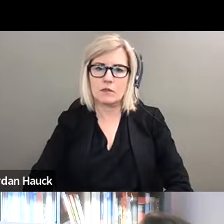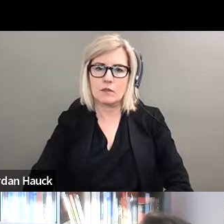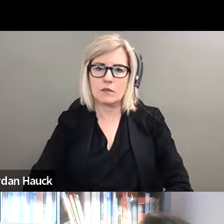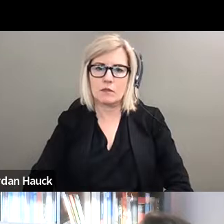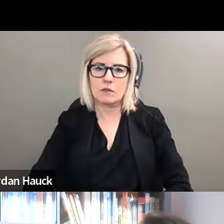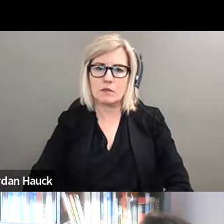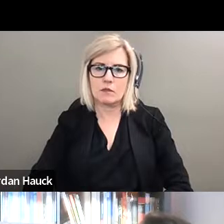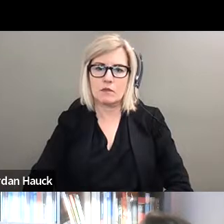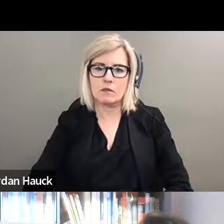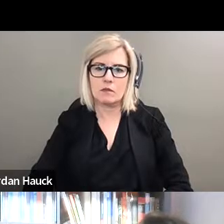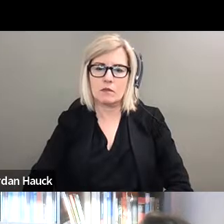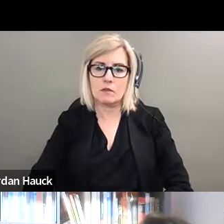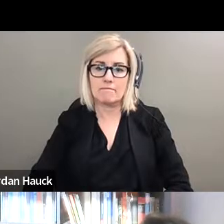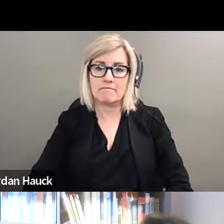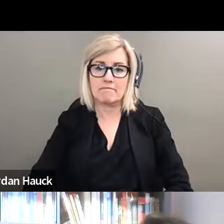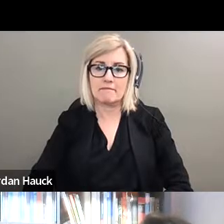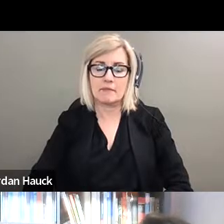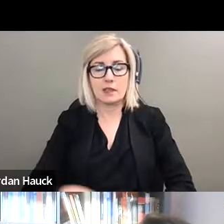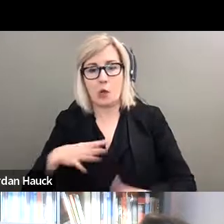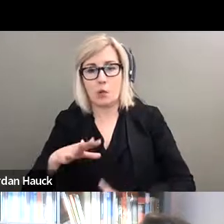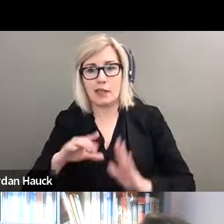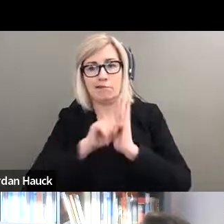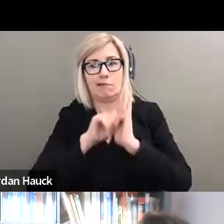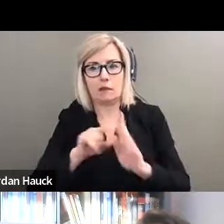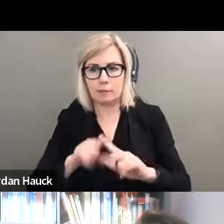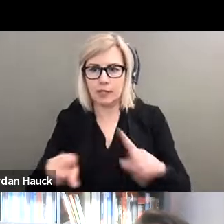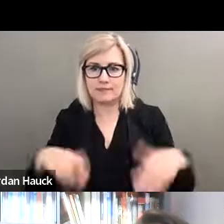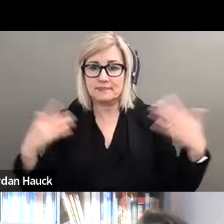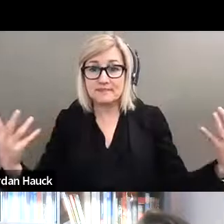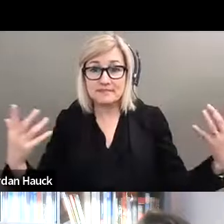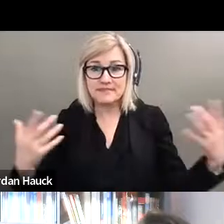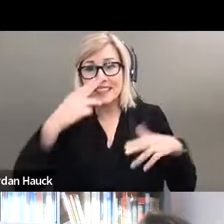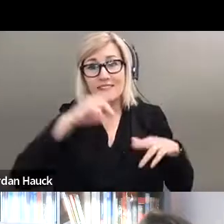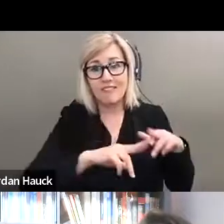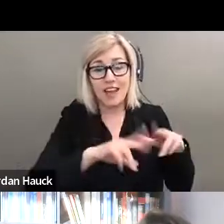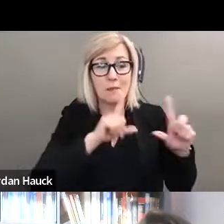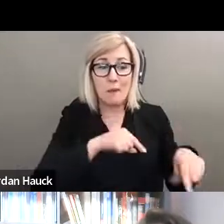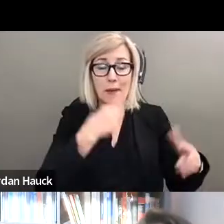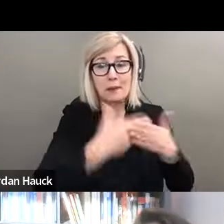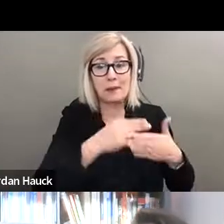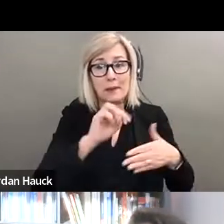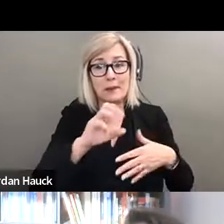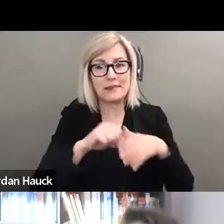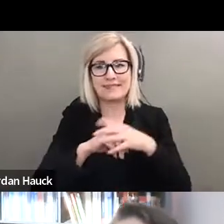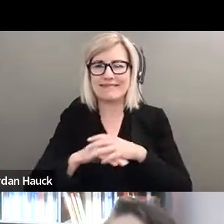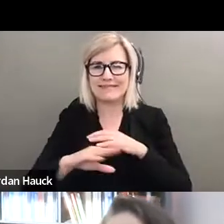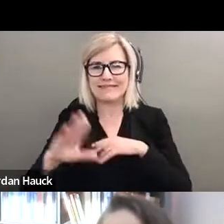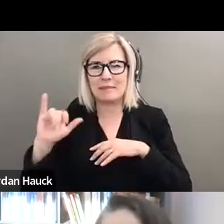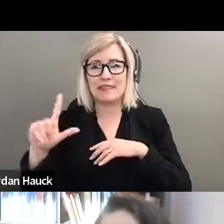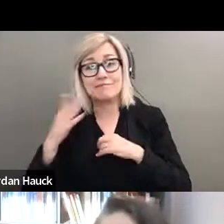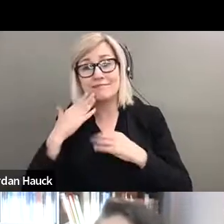So I don't want to put a downer on it, but it's fun reporting good news though. Good reminder, Amy. You